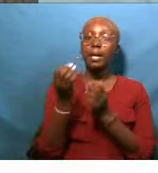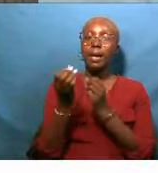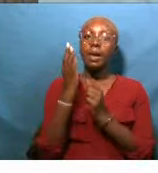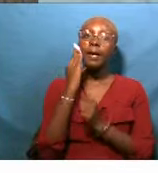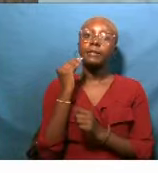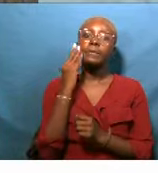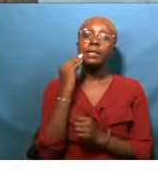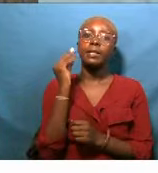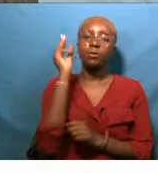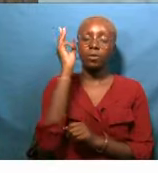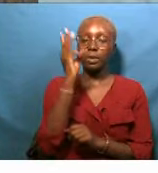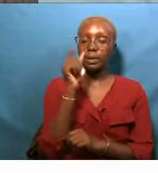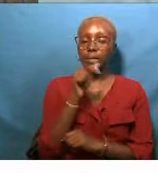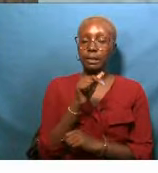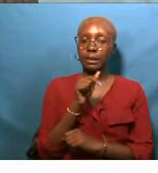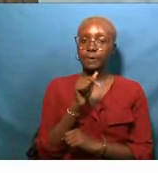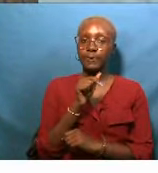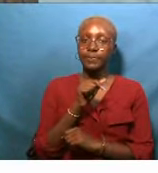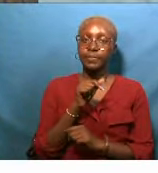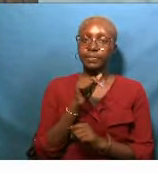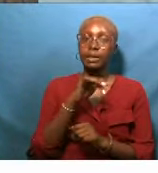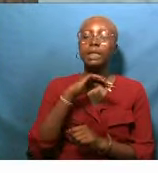this